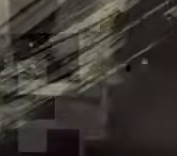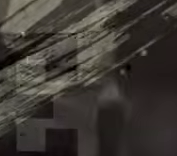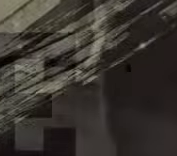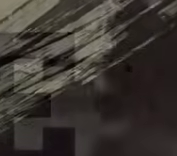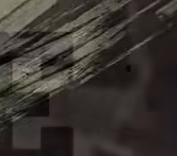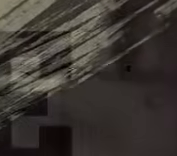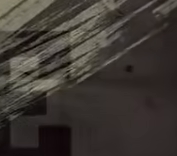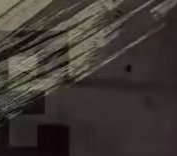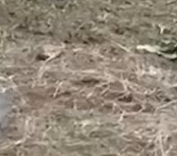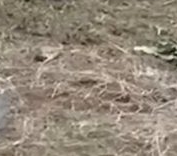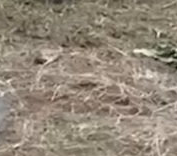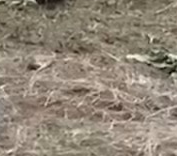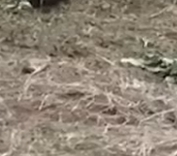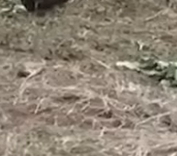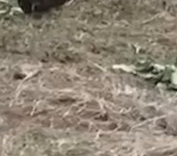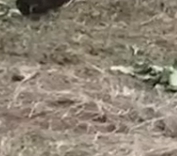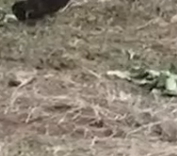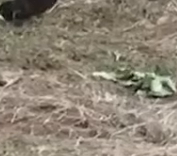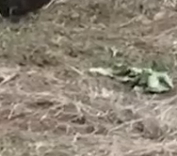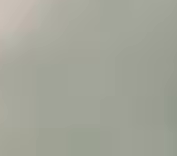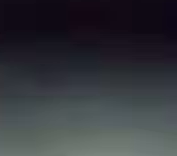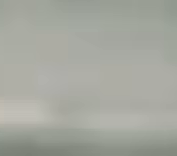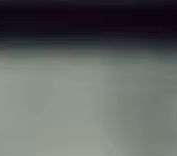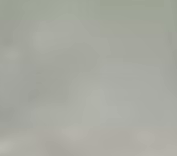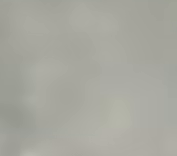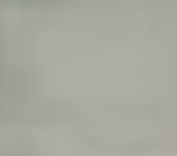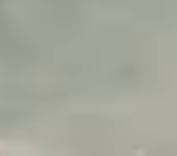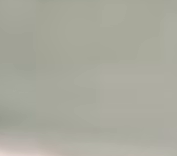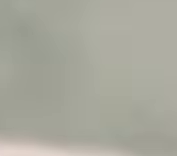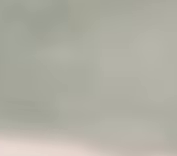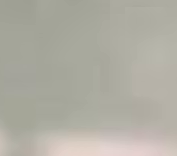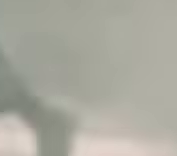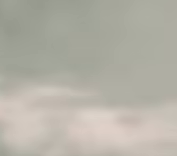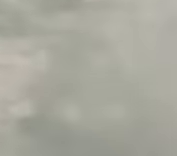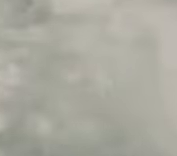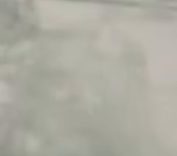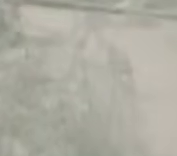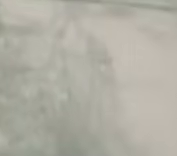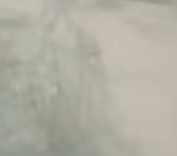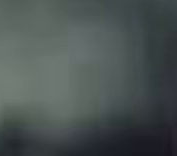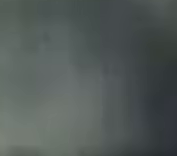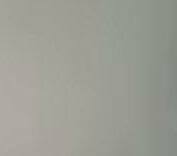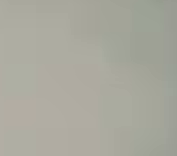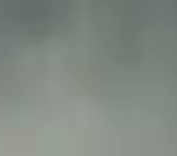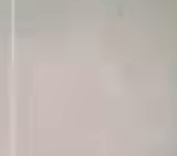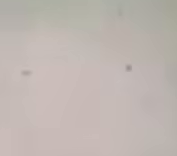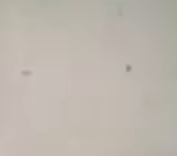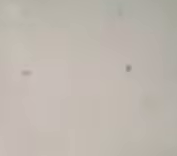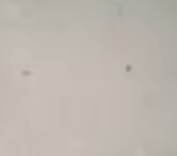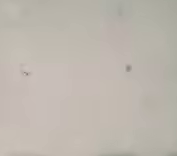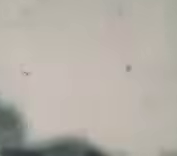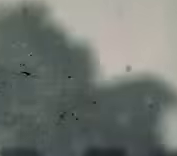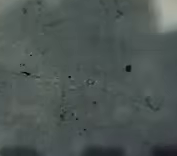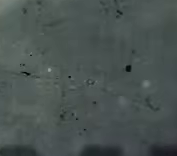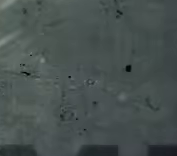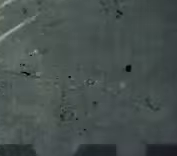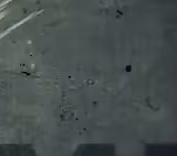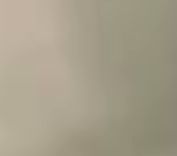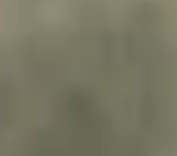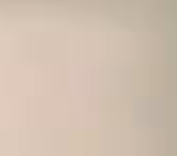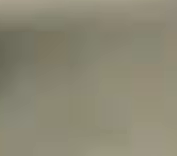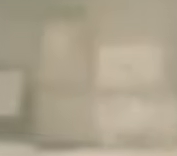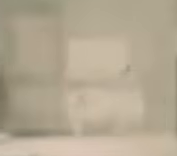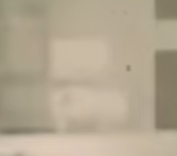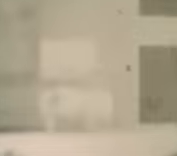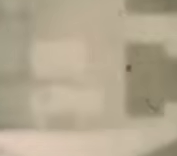Oktoba mwaka huu. Usajili ambao utafanyika ni wa General Service Officers GSO, Cadets Regular and Graduates,